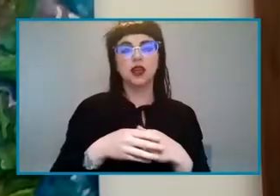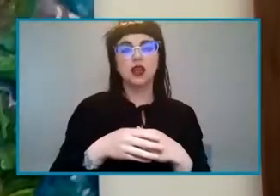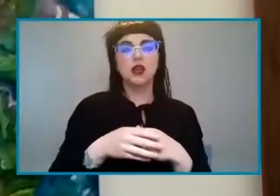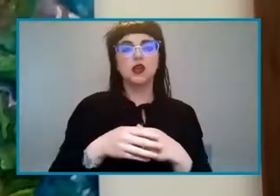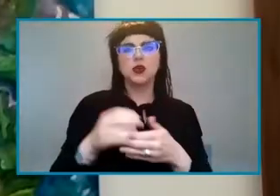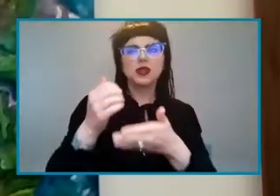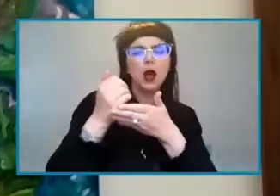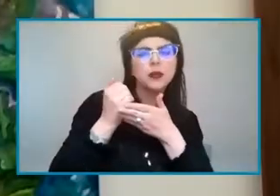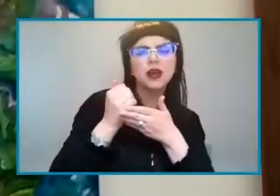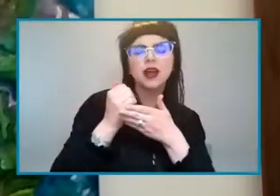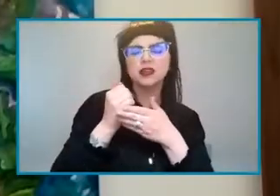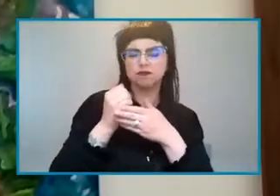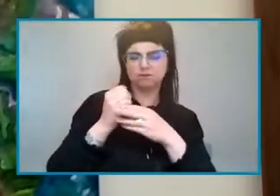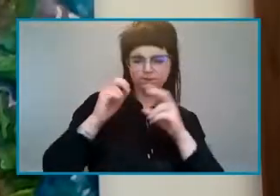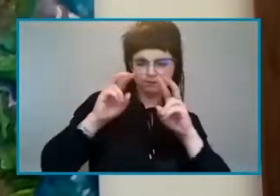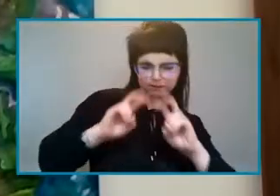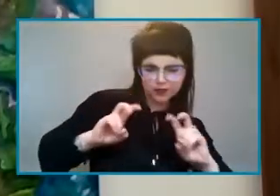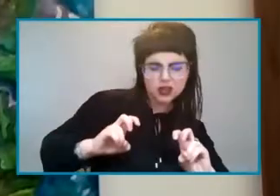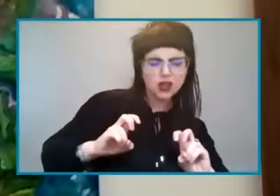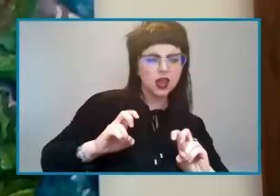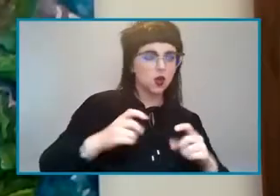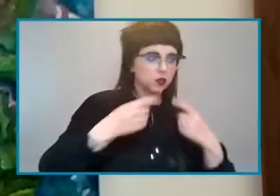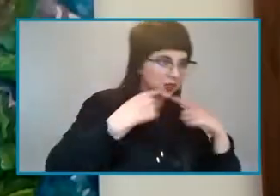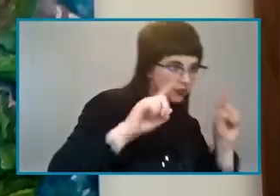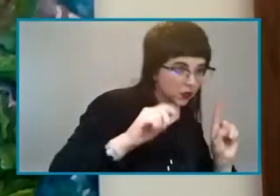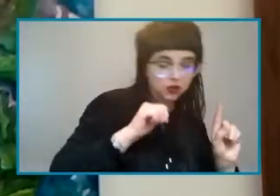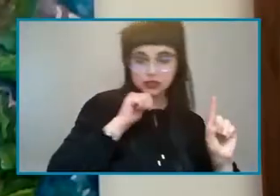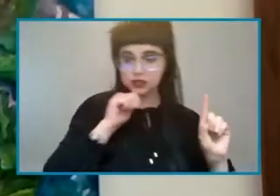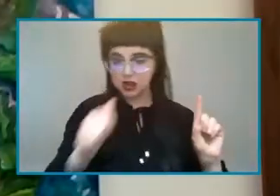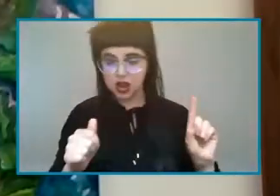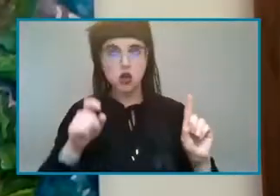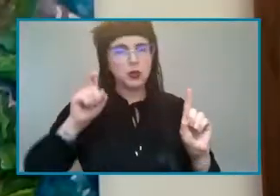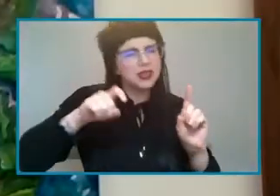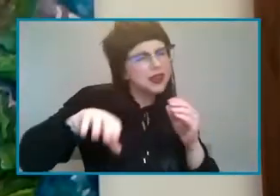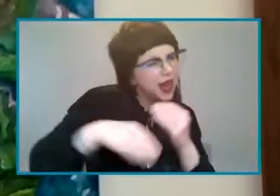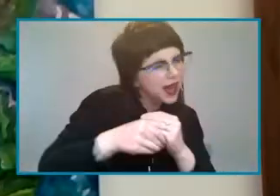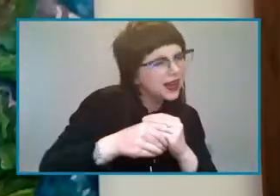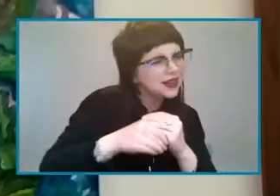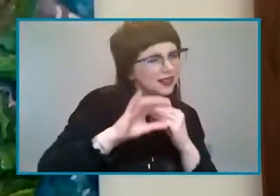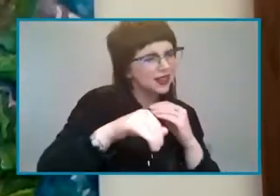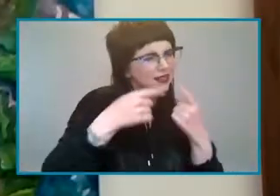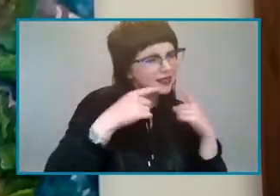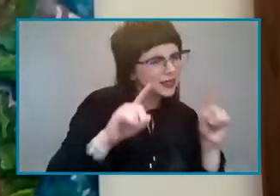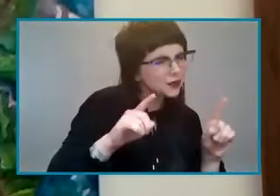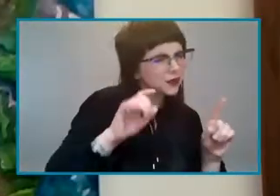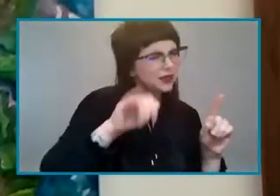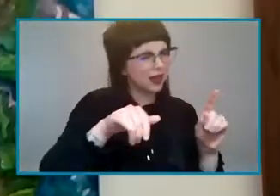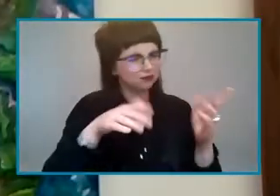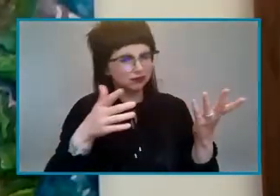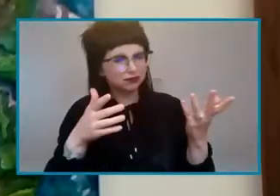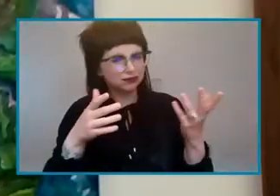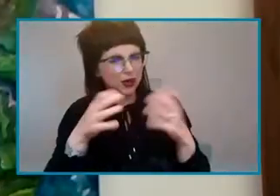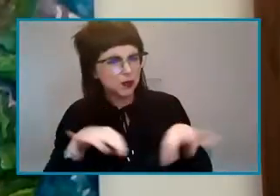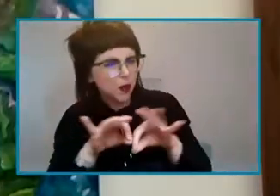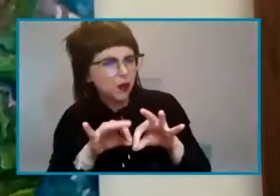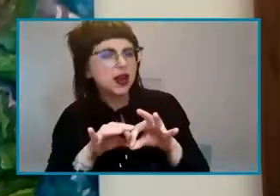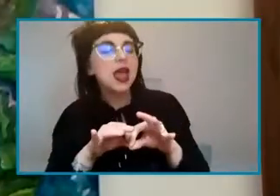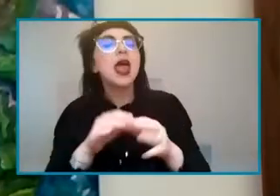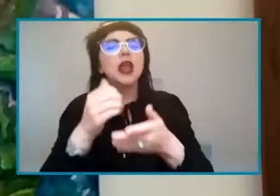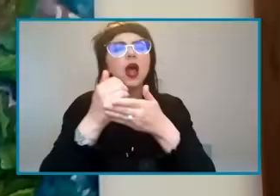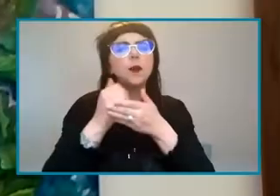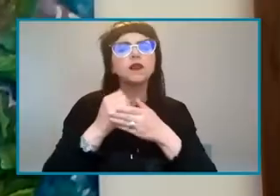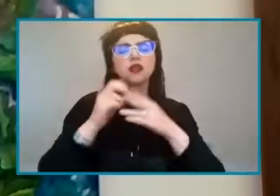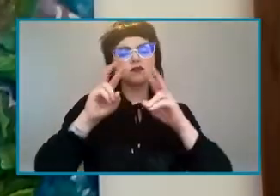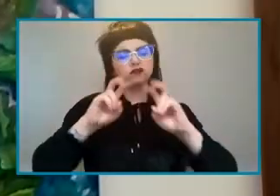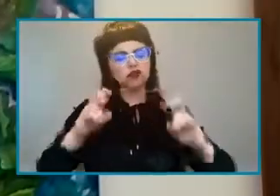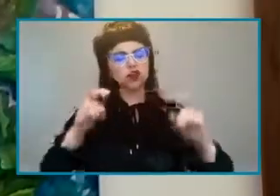not, and what do we not really need to add that we think maybe we should. We're really trying to focus on what's needed, what's the foundation, and moving